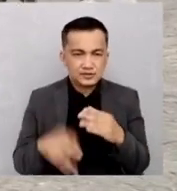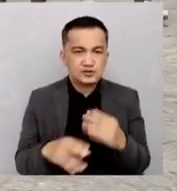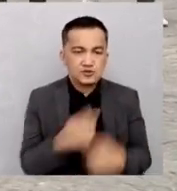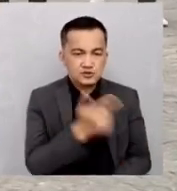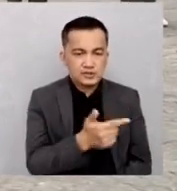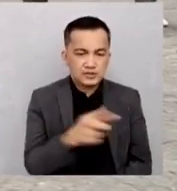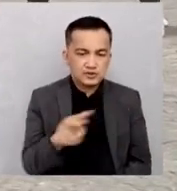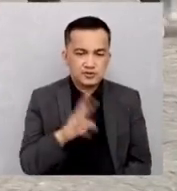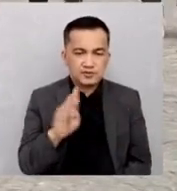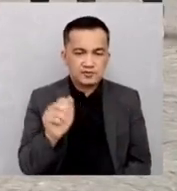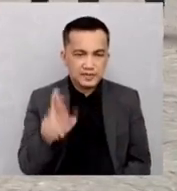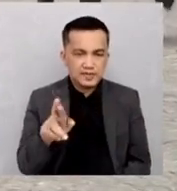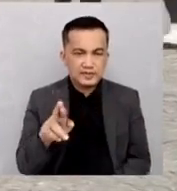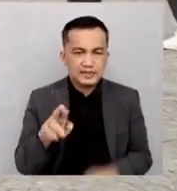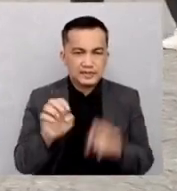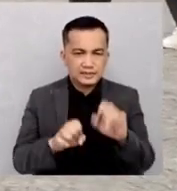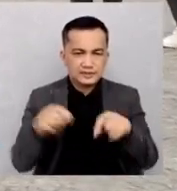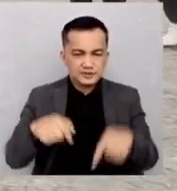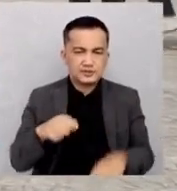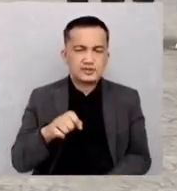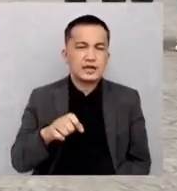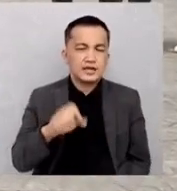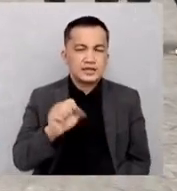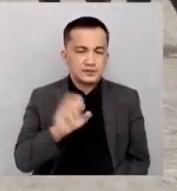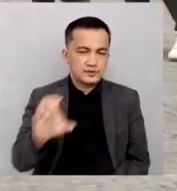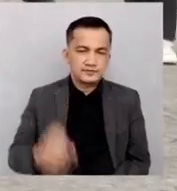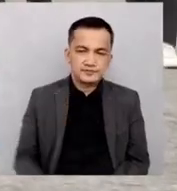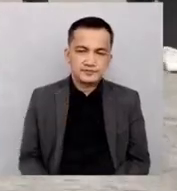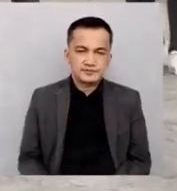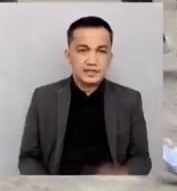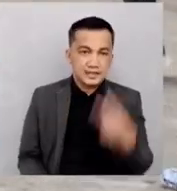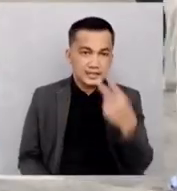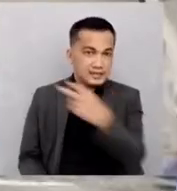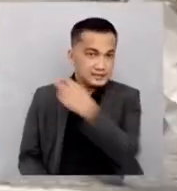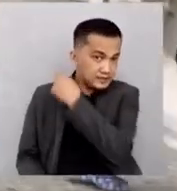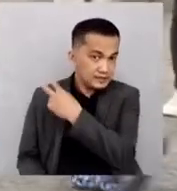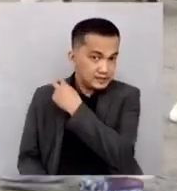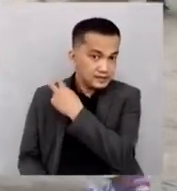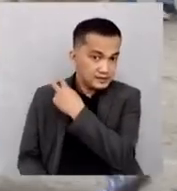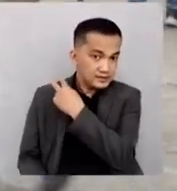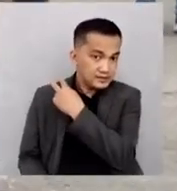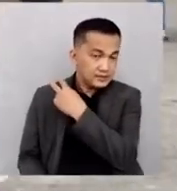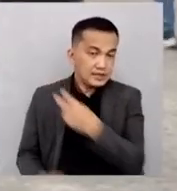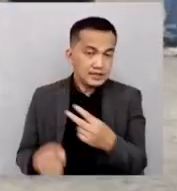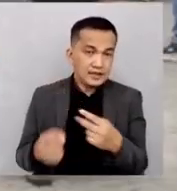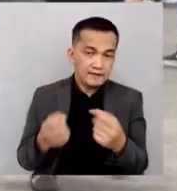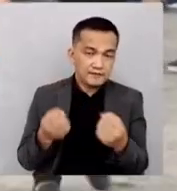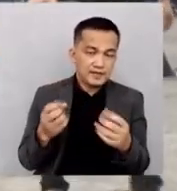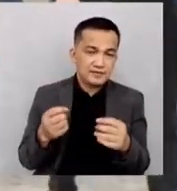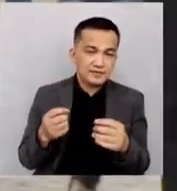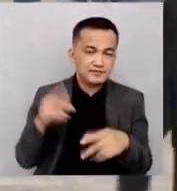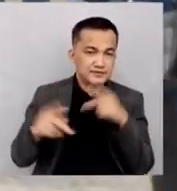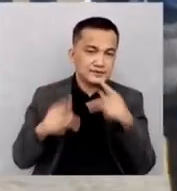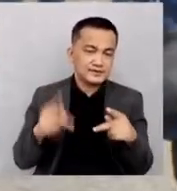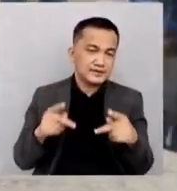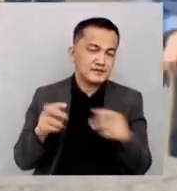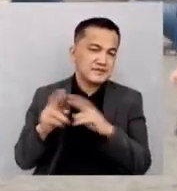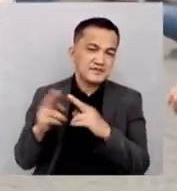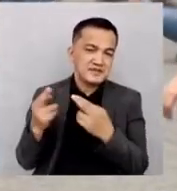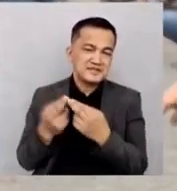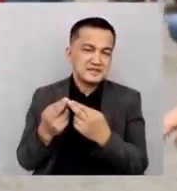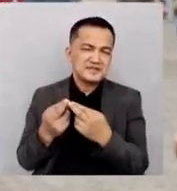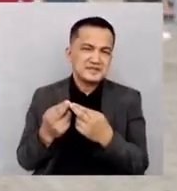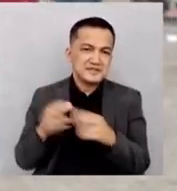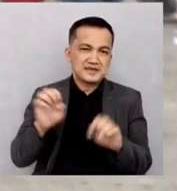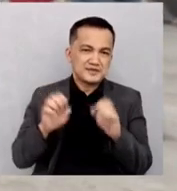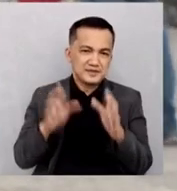here at the Supreme Court compound. As you can see behind me, there are examinees and relatives of examinees